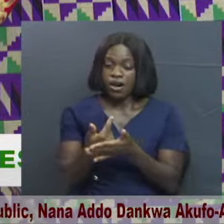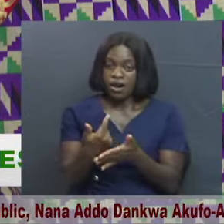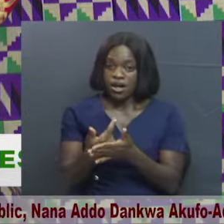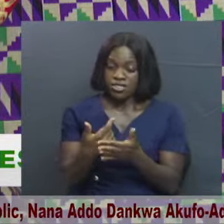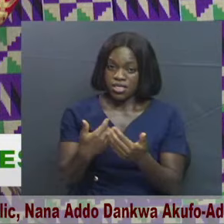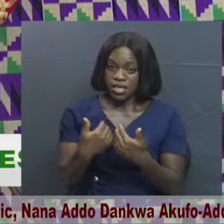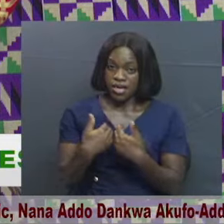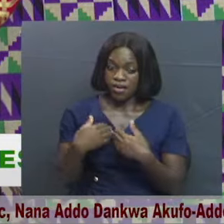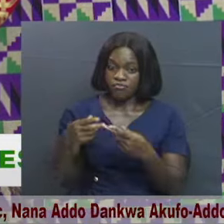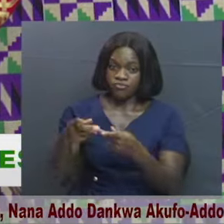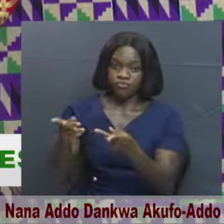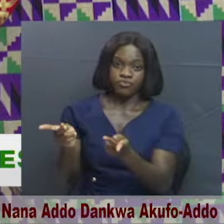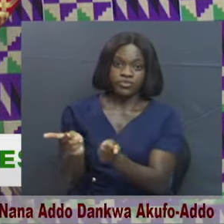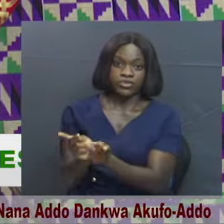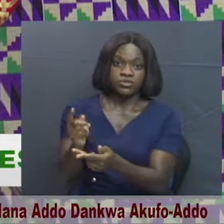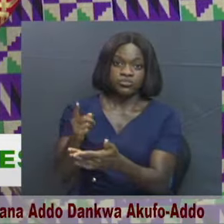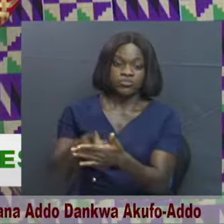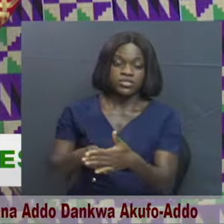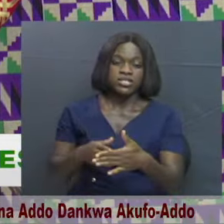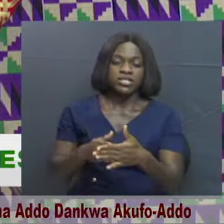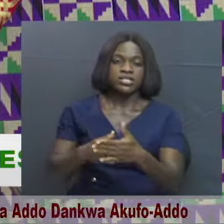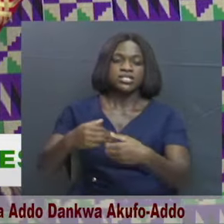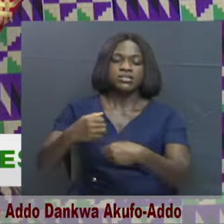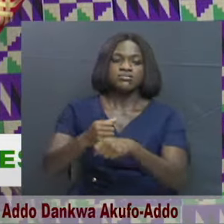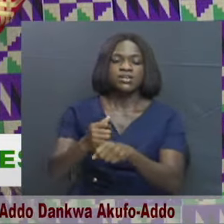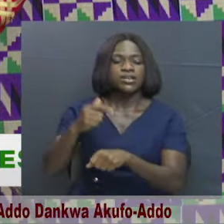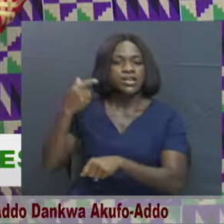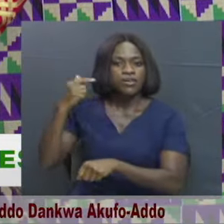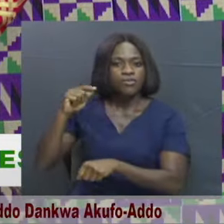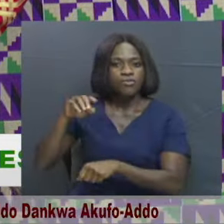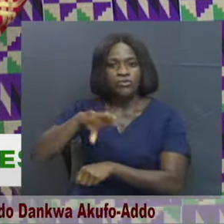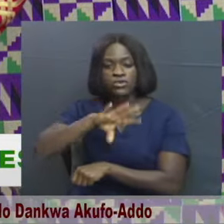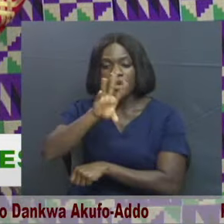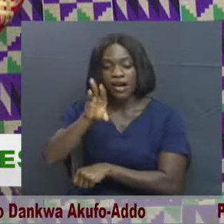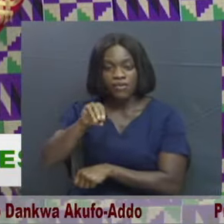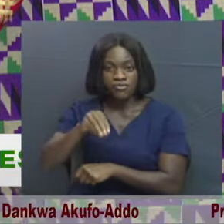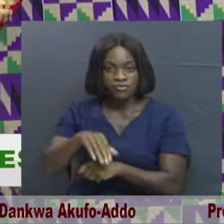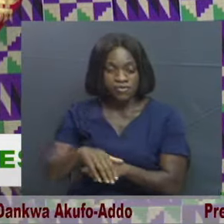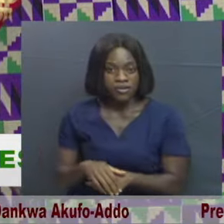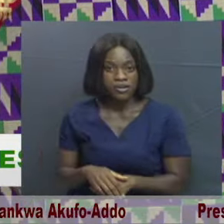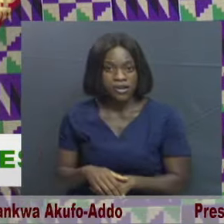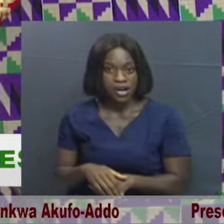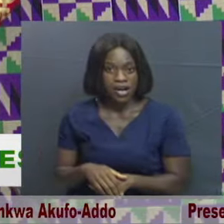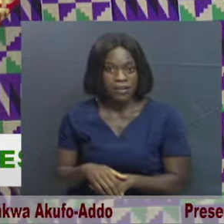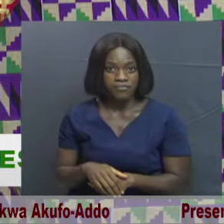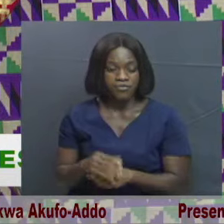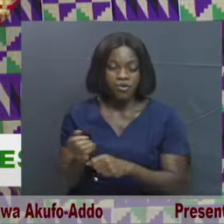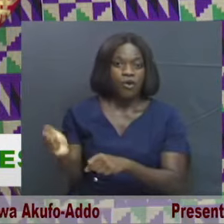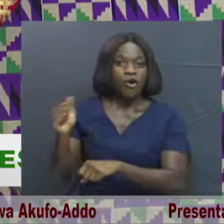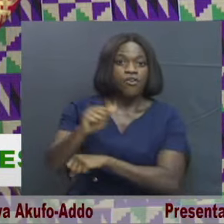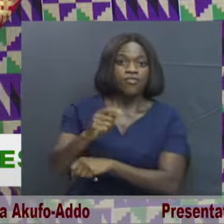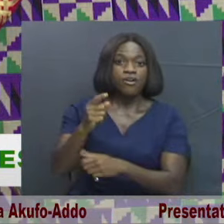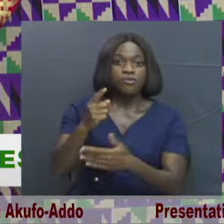position as the leading producer of gold in Africa having overtaken South